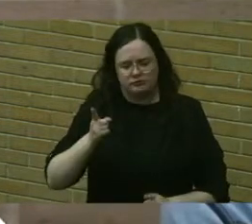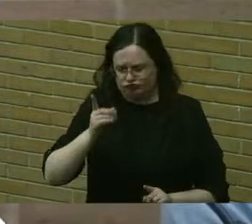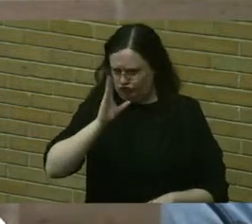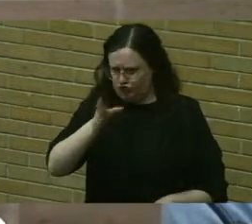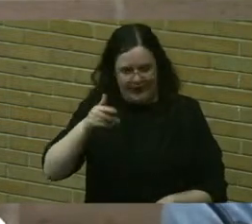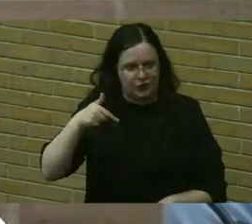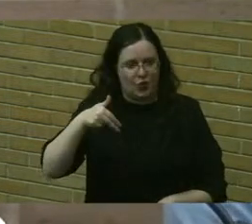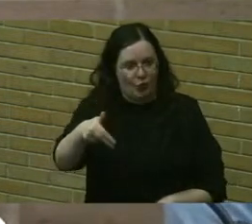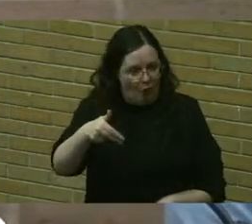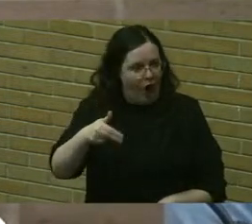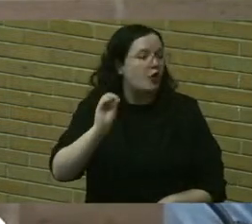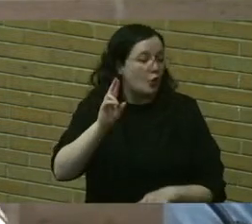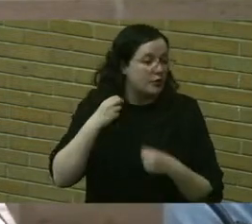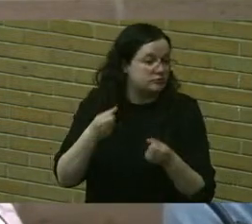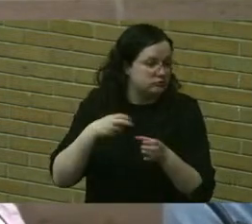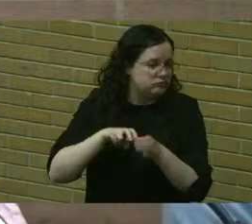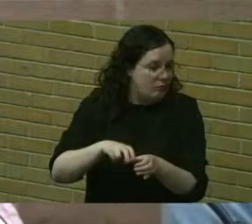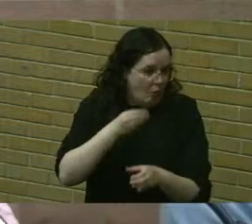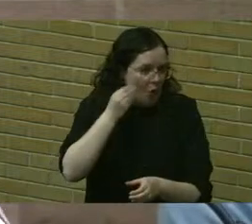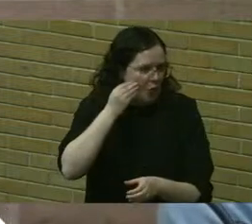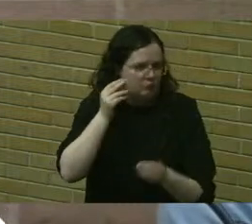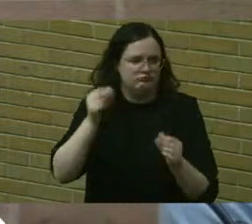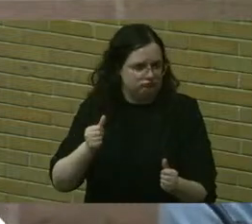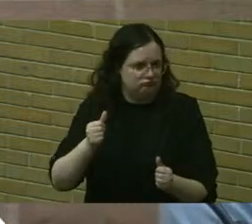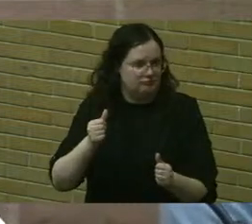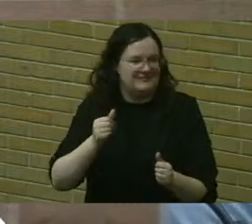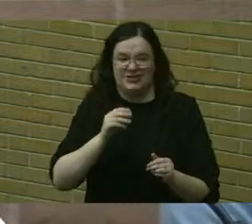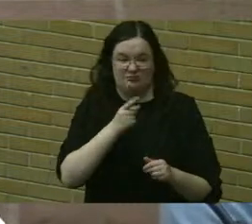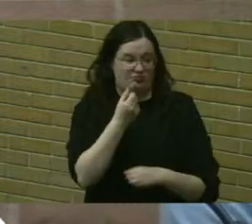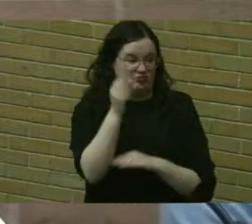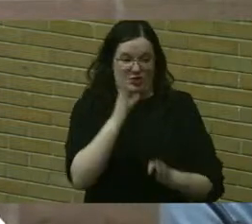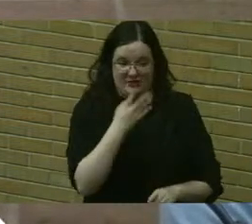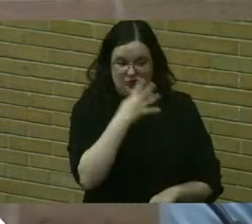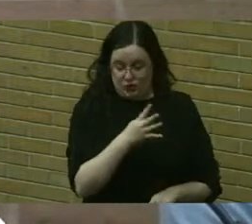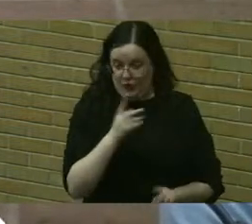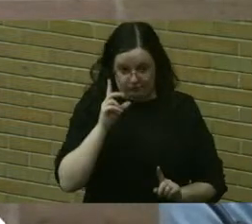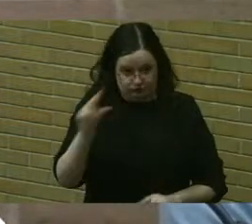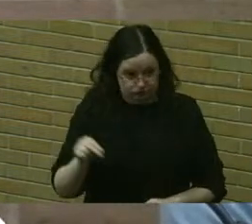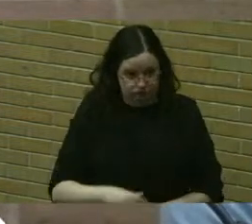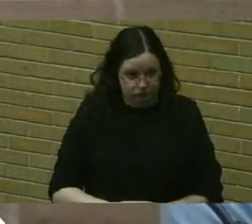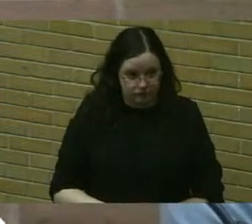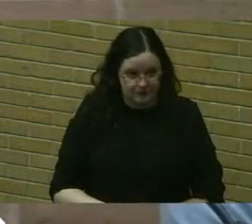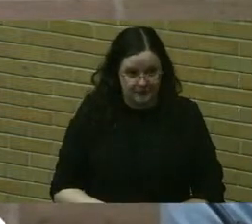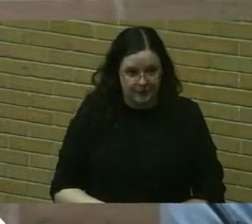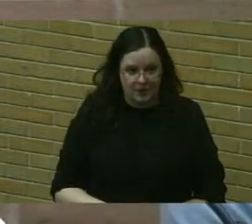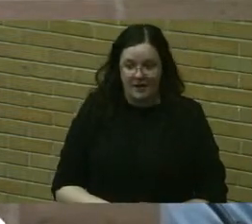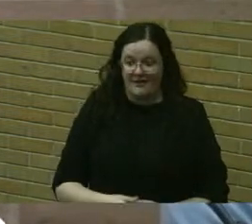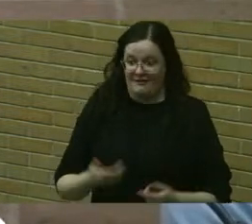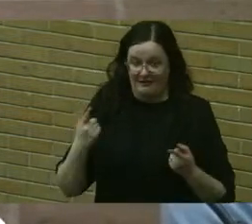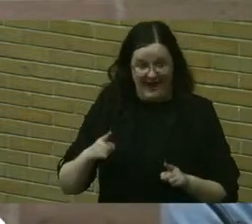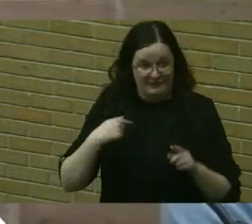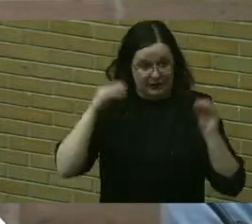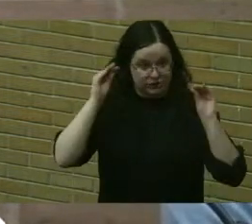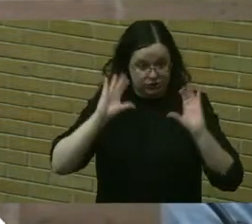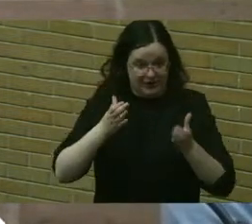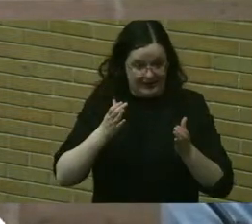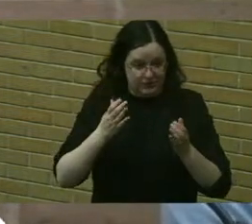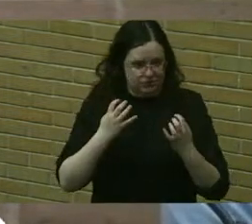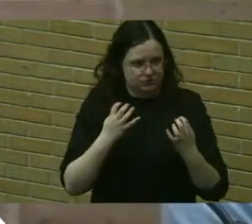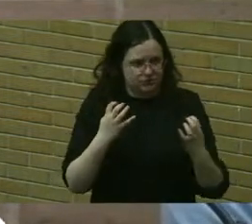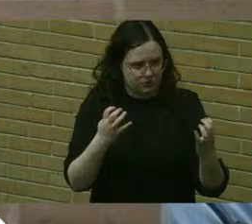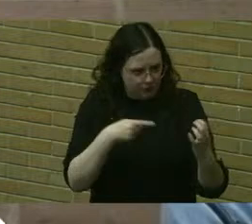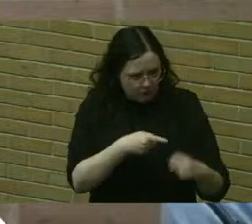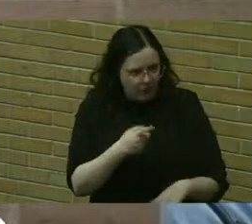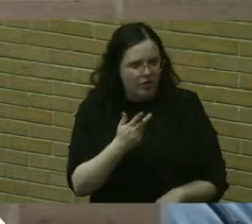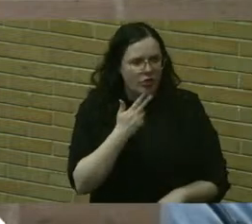as quickly as possible. At the time, I had in front of me a number of 13 and 14-year-old students. In addition to